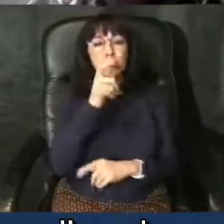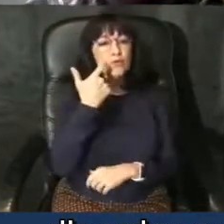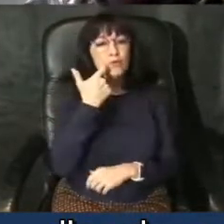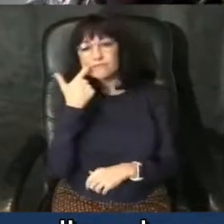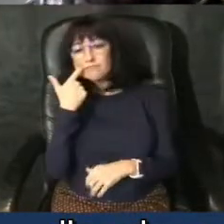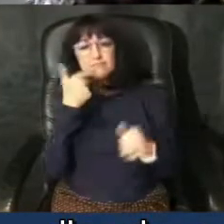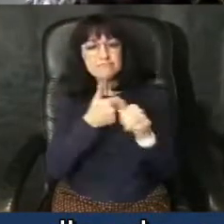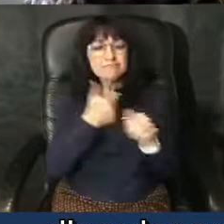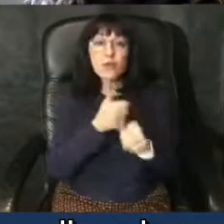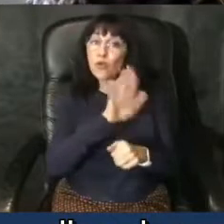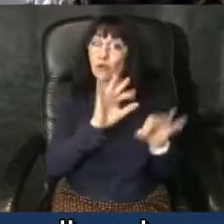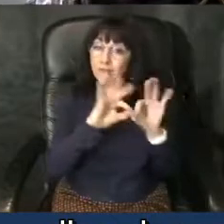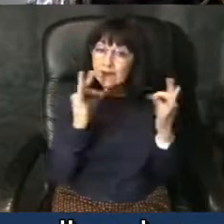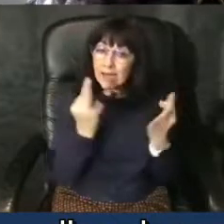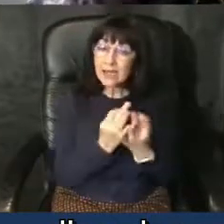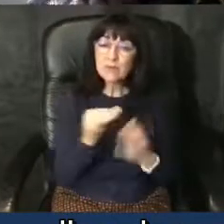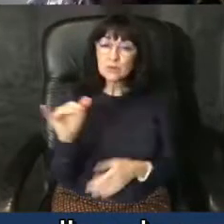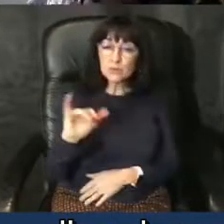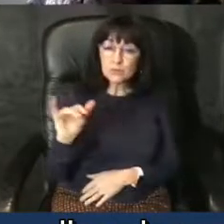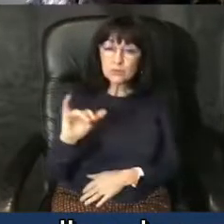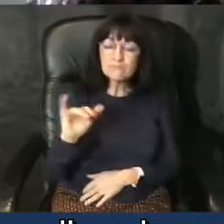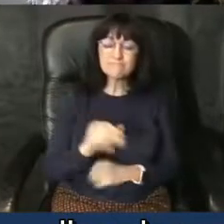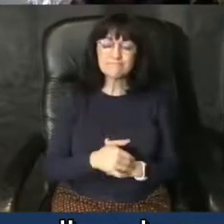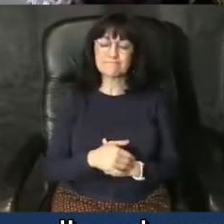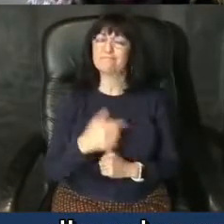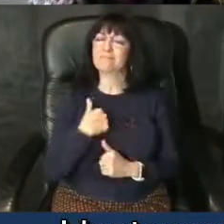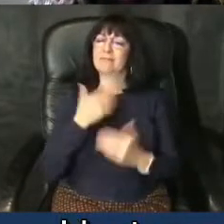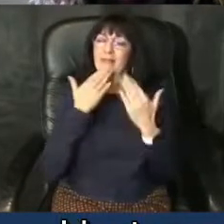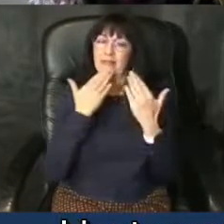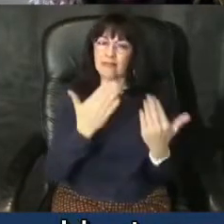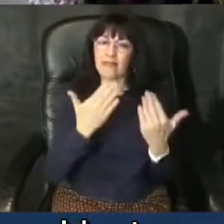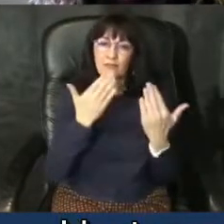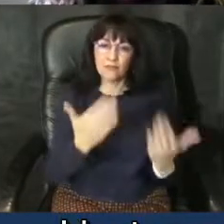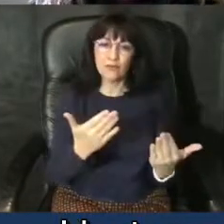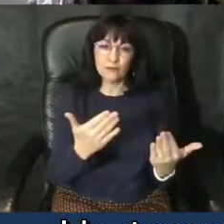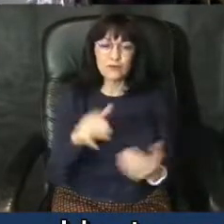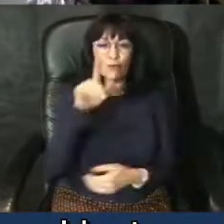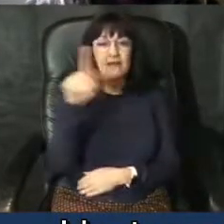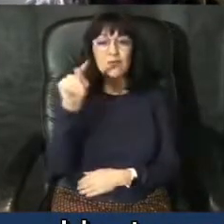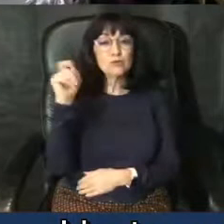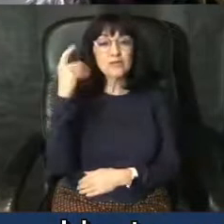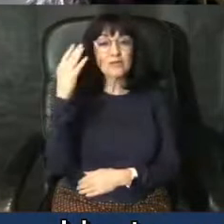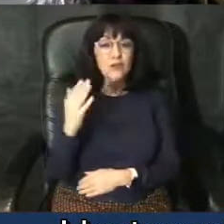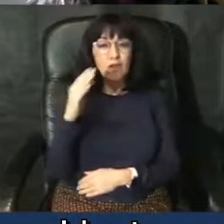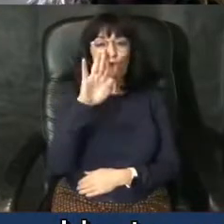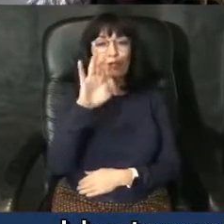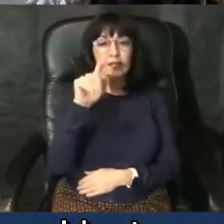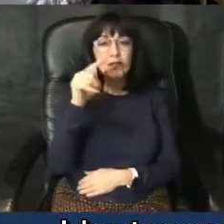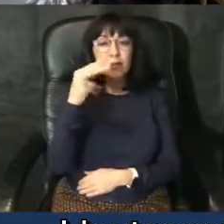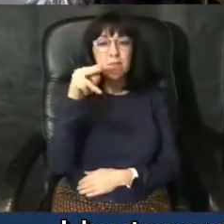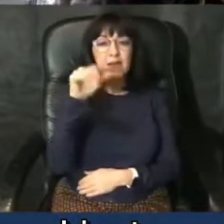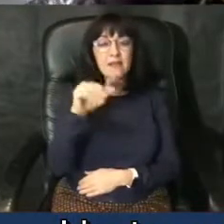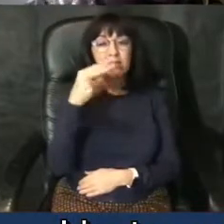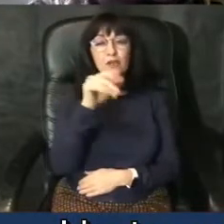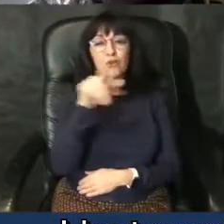families. And so I am so grateful to have our Lieutenant Governor, Bethany Hall-Long, with us